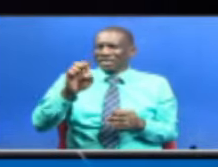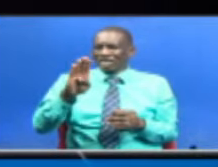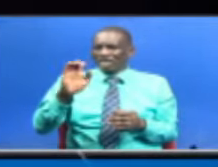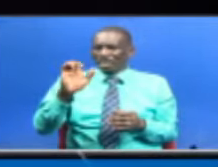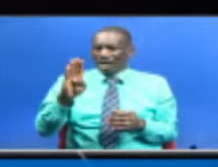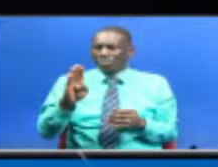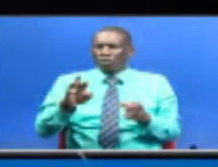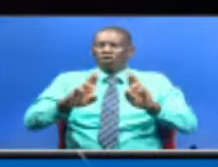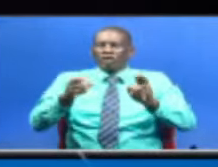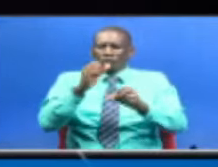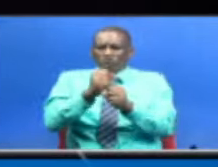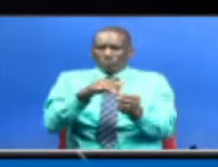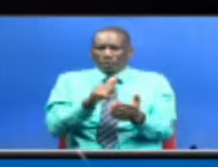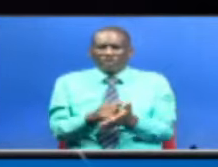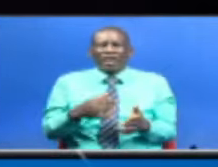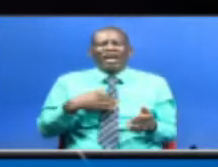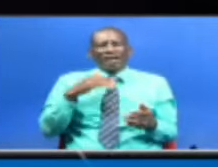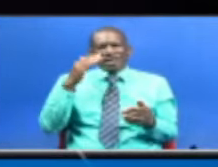that. So I think